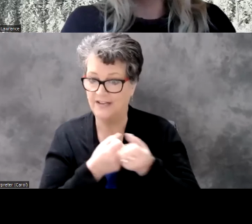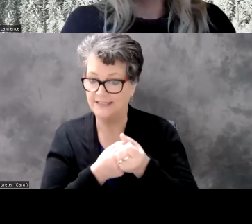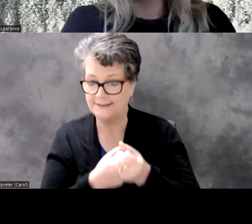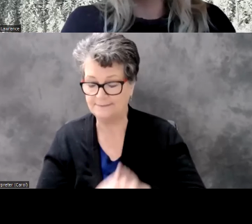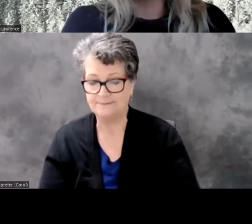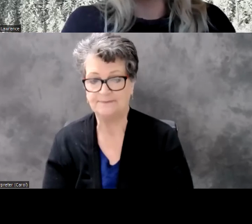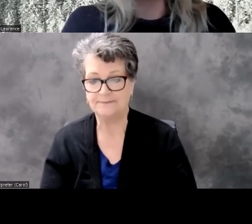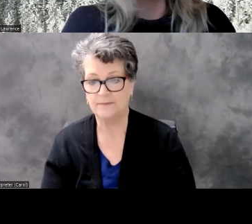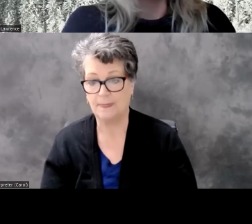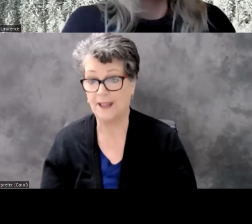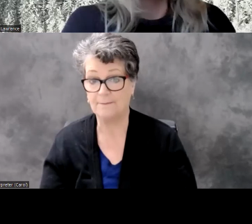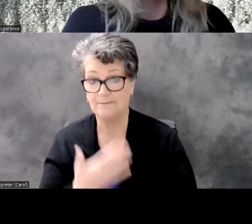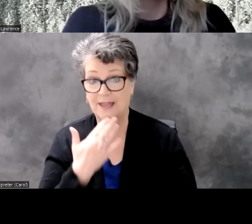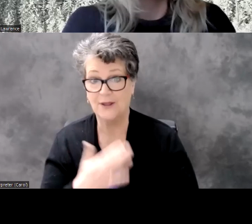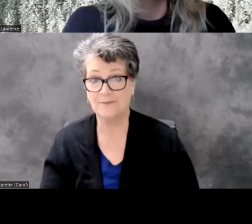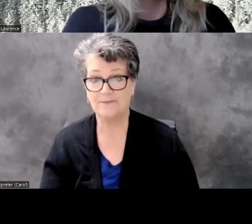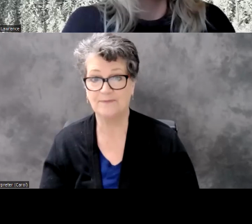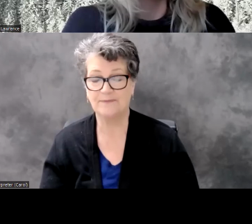Thanks. Hopefully.